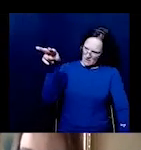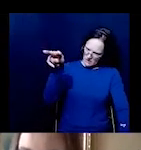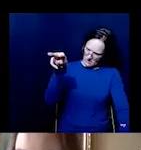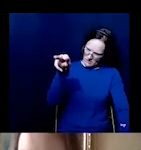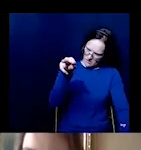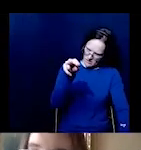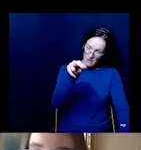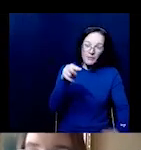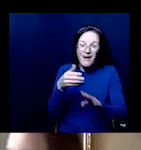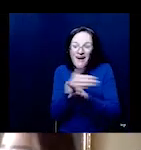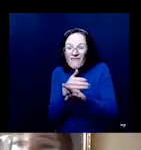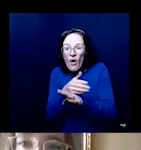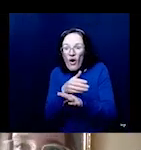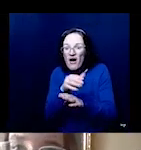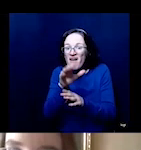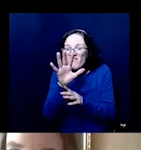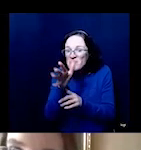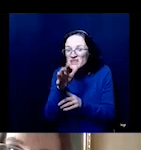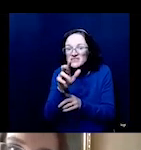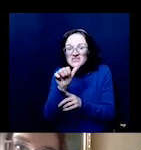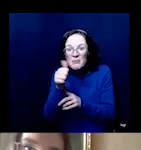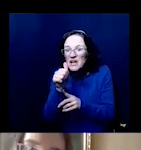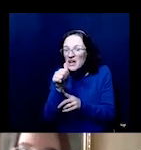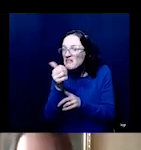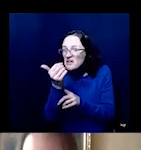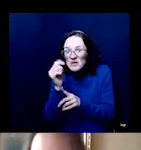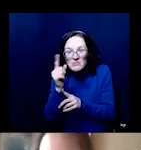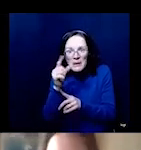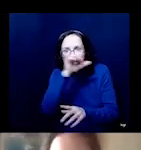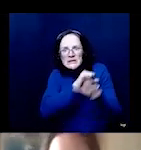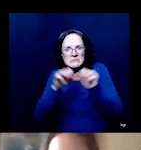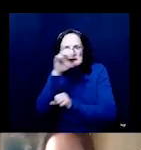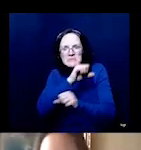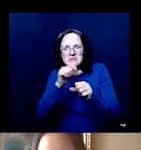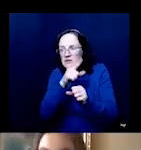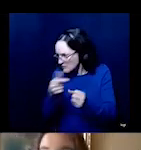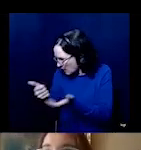important subjects? What happened? What happened concerning that?